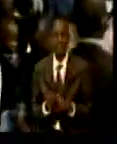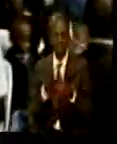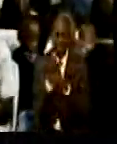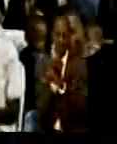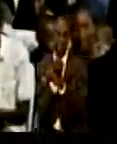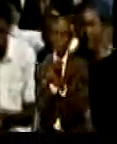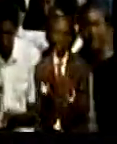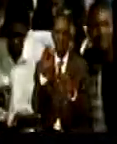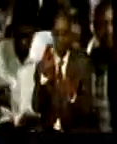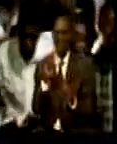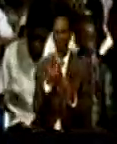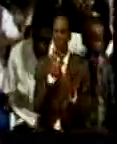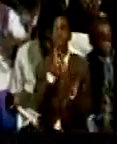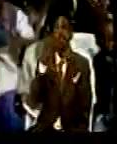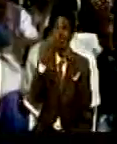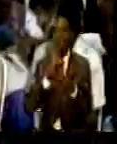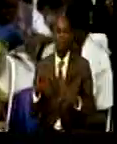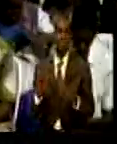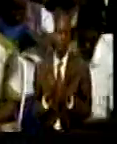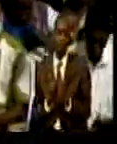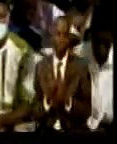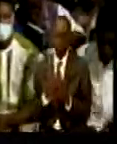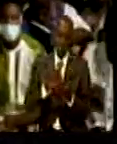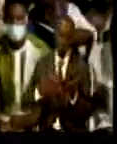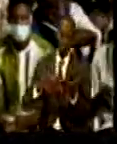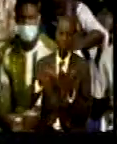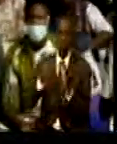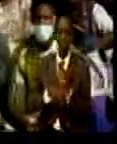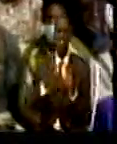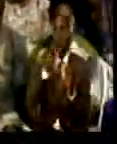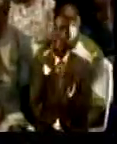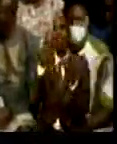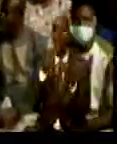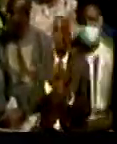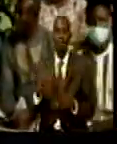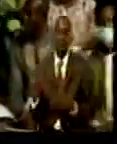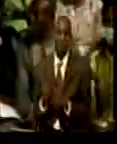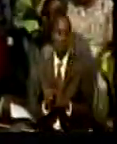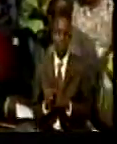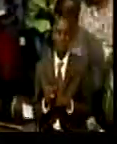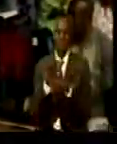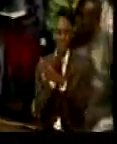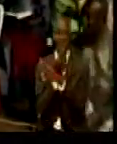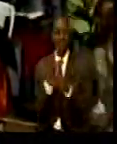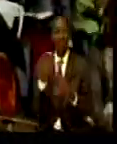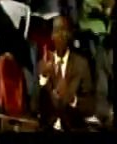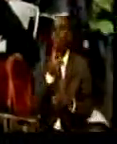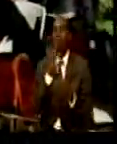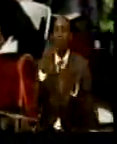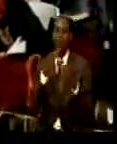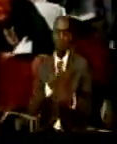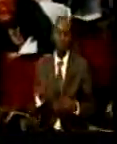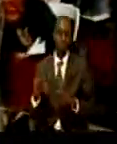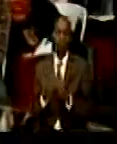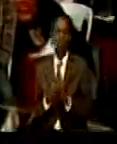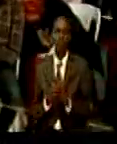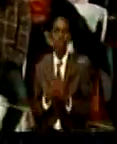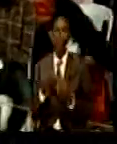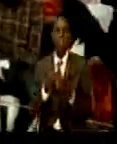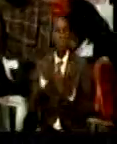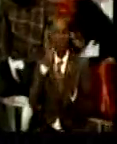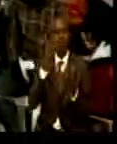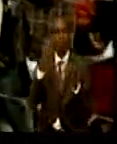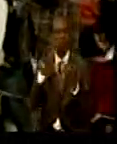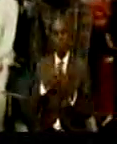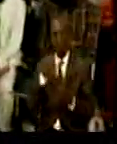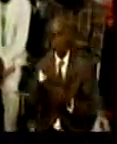coming. Forgiveness is coming. Redemption is coming. It will come to you.